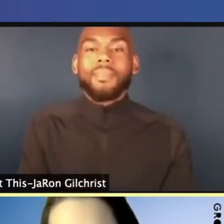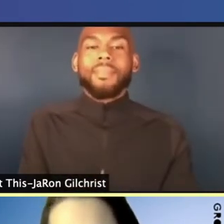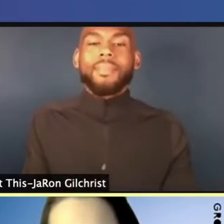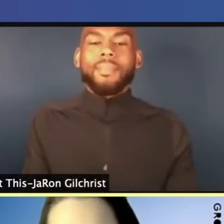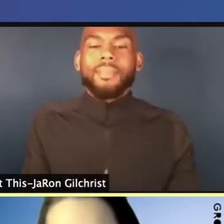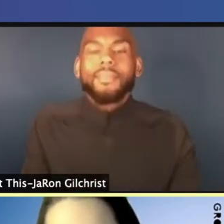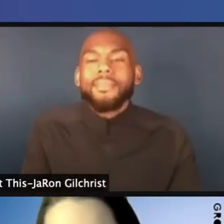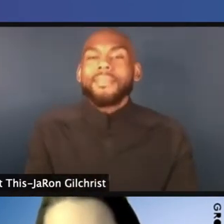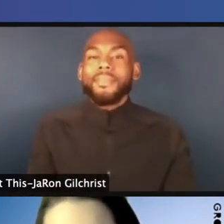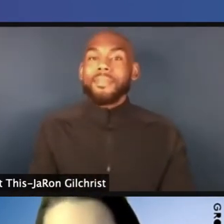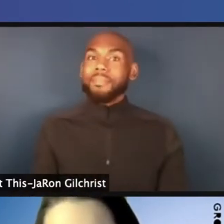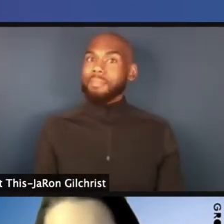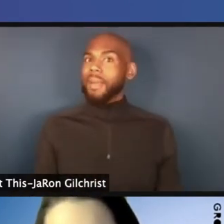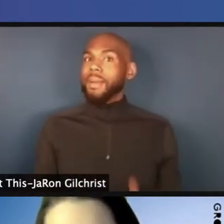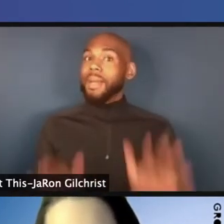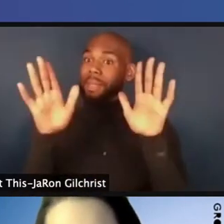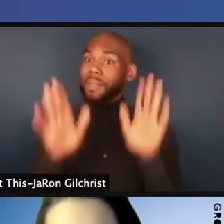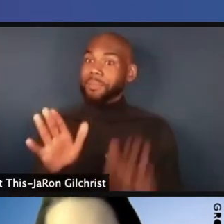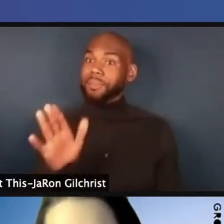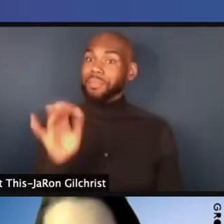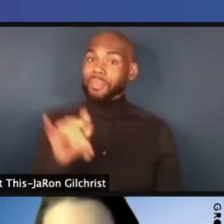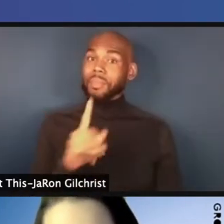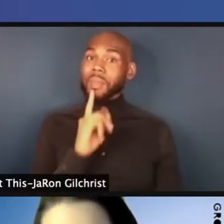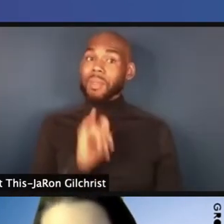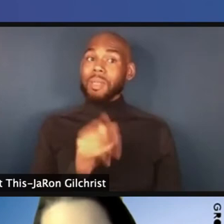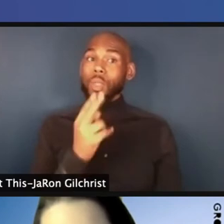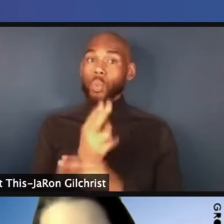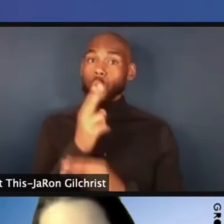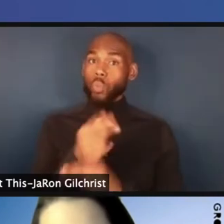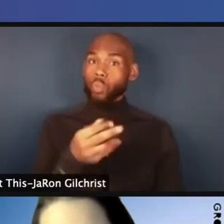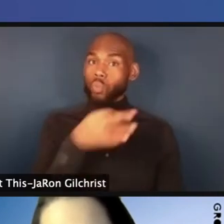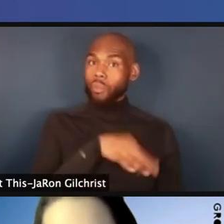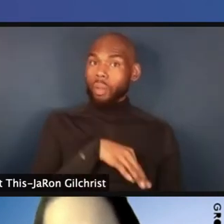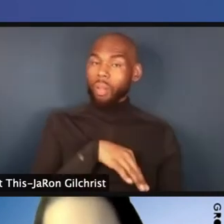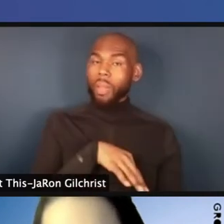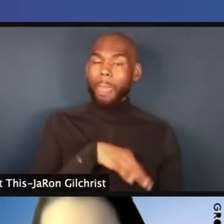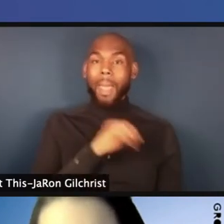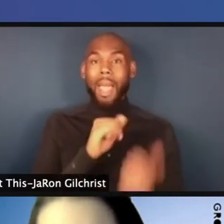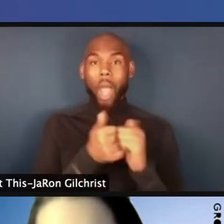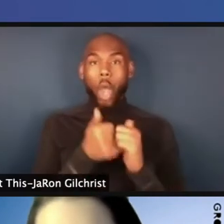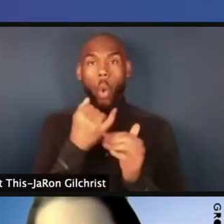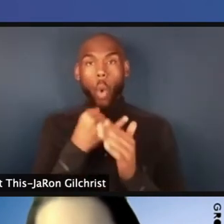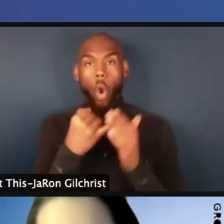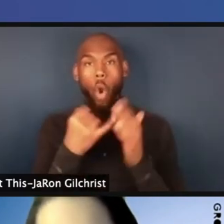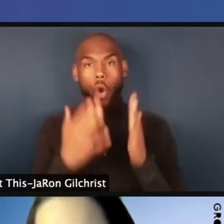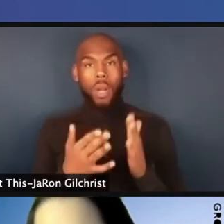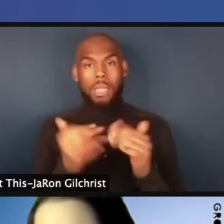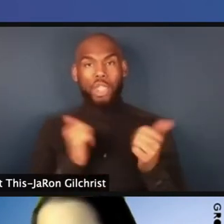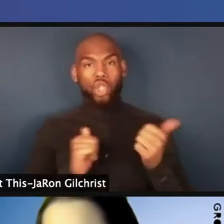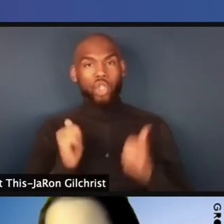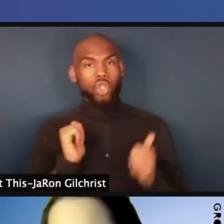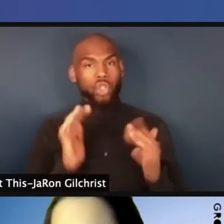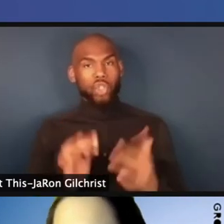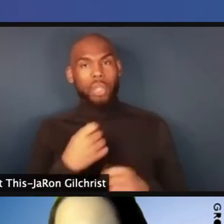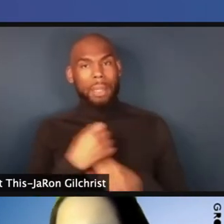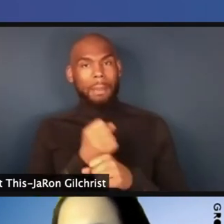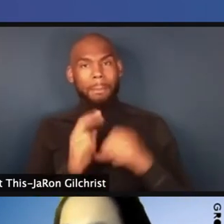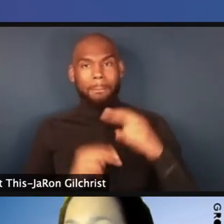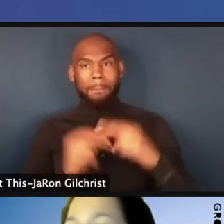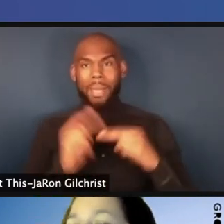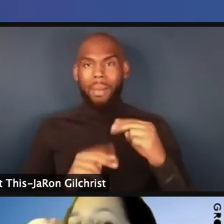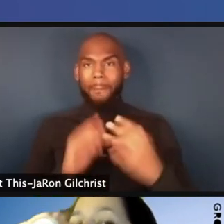Amazing. That is so useful to think about how we as artists can create power and opportunities for community building, relationship